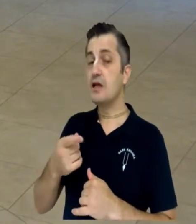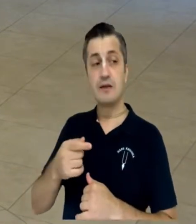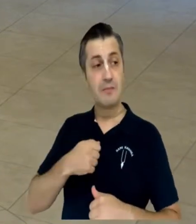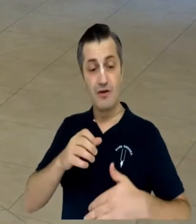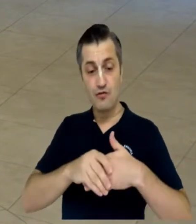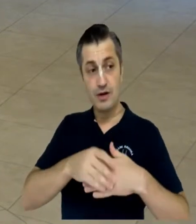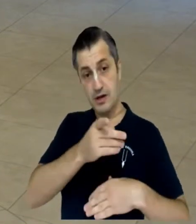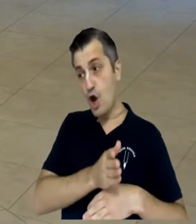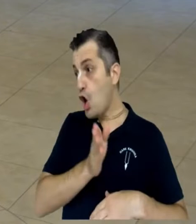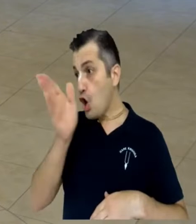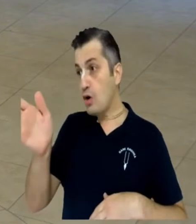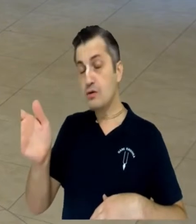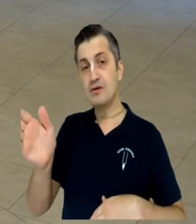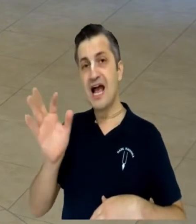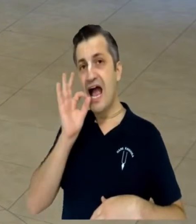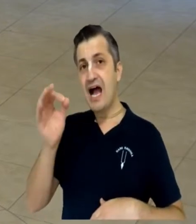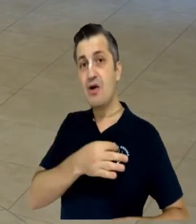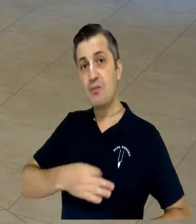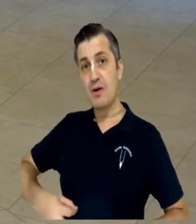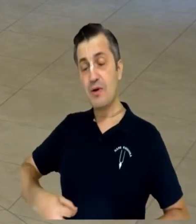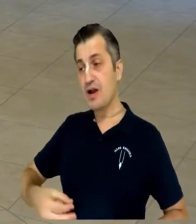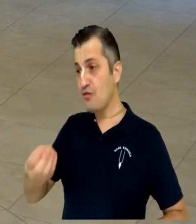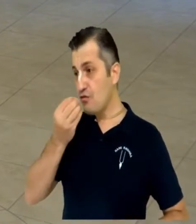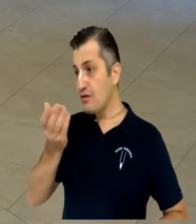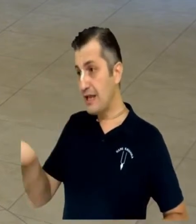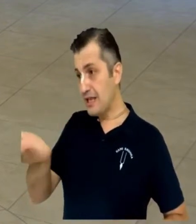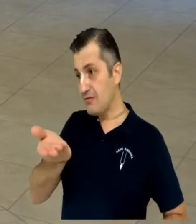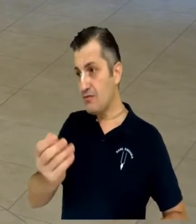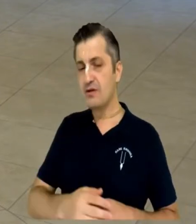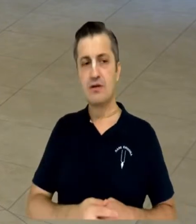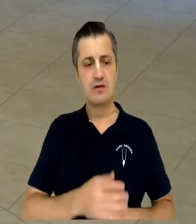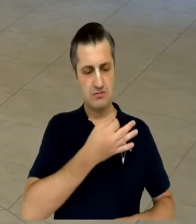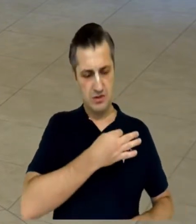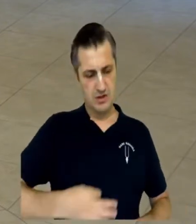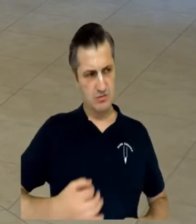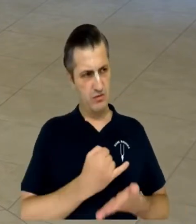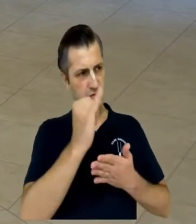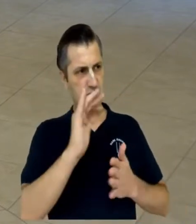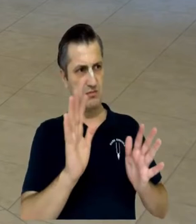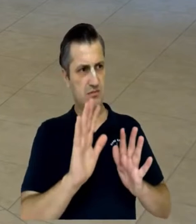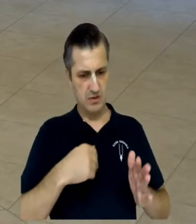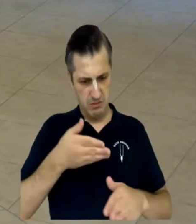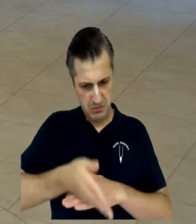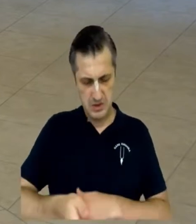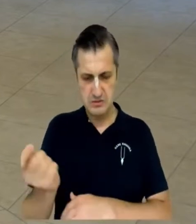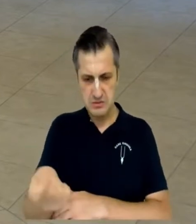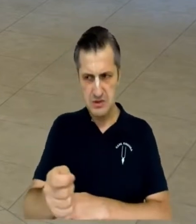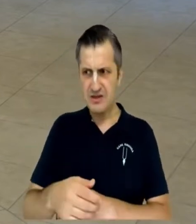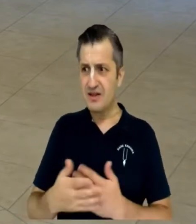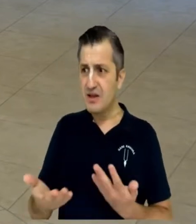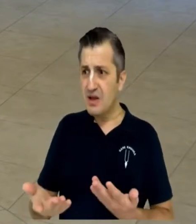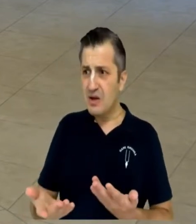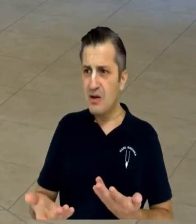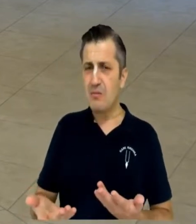doing yajna, so they refused. They didn't realize that Krishna was asking, and even though the friend says it was for Krishna, because they didn't think